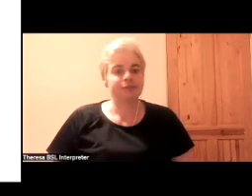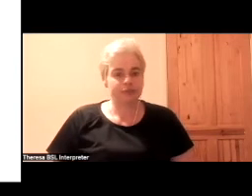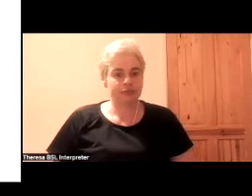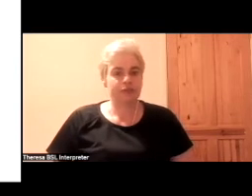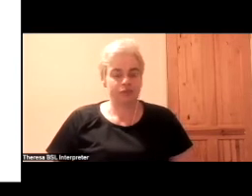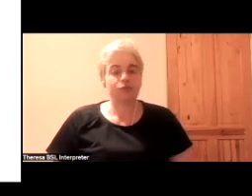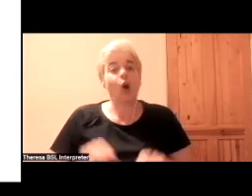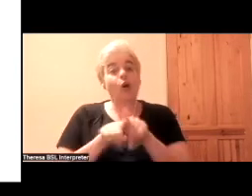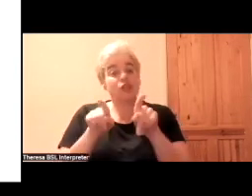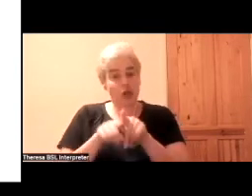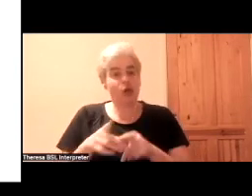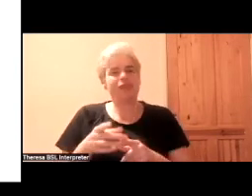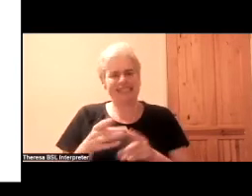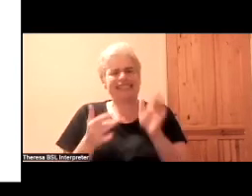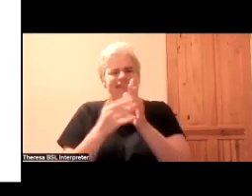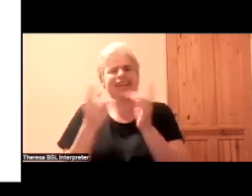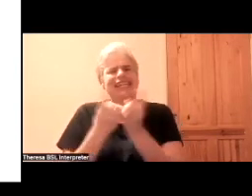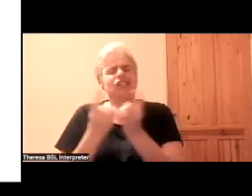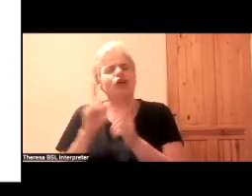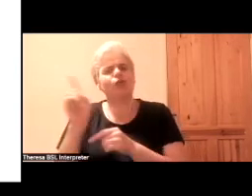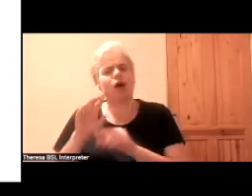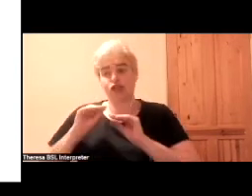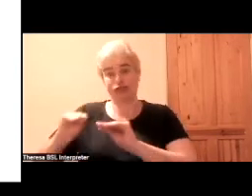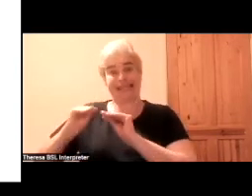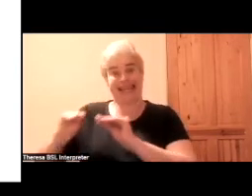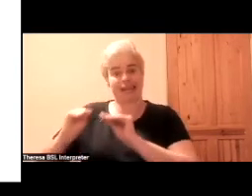Alongside this, there is the significant issue of training.